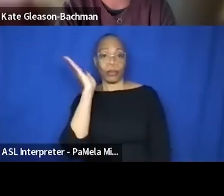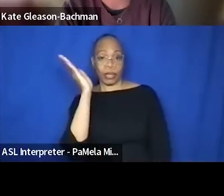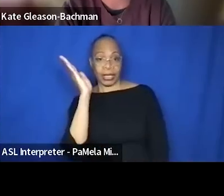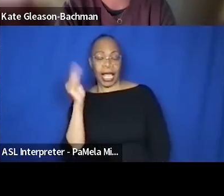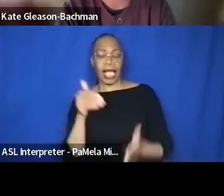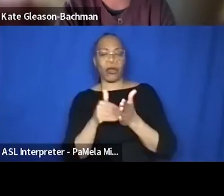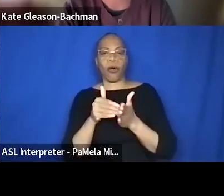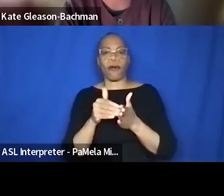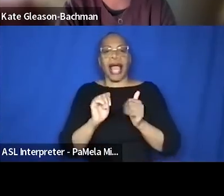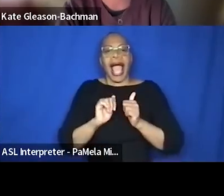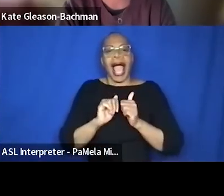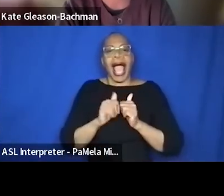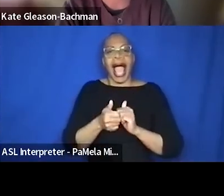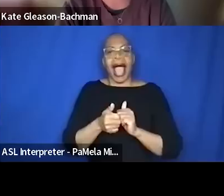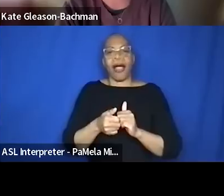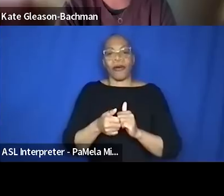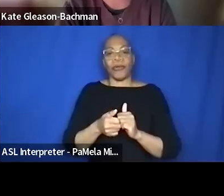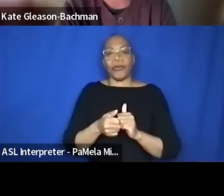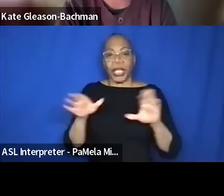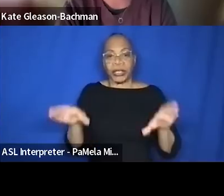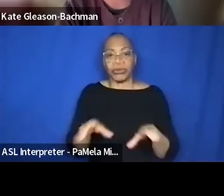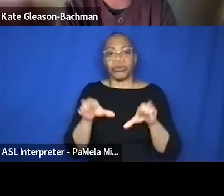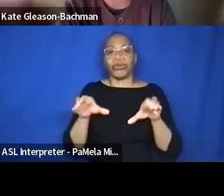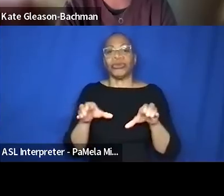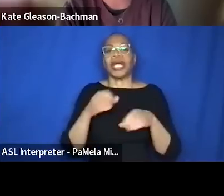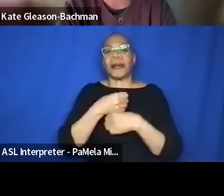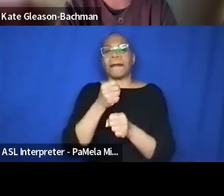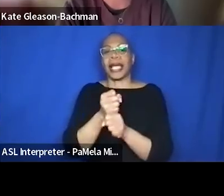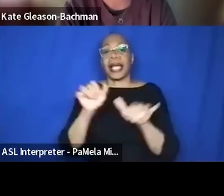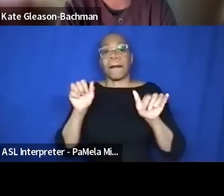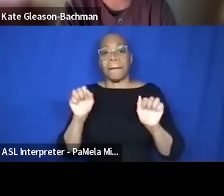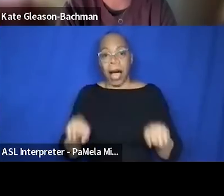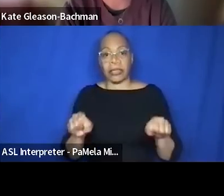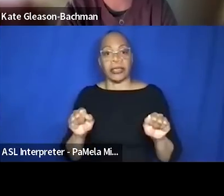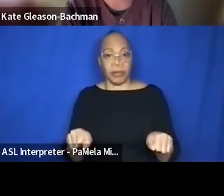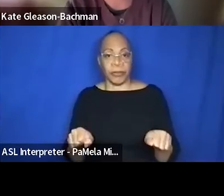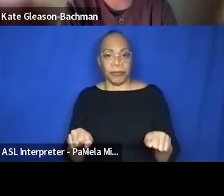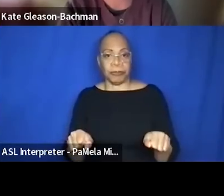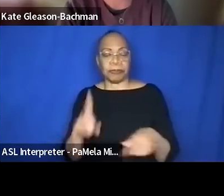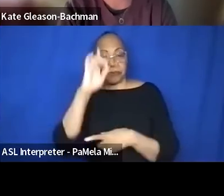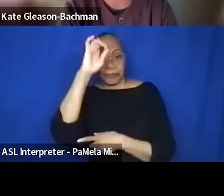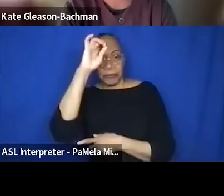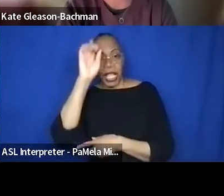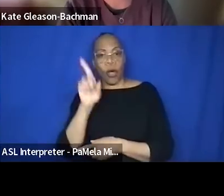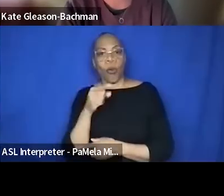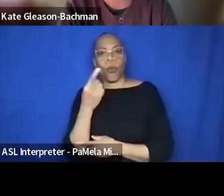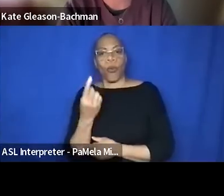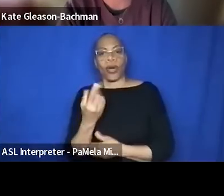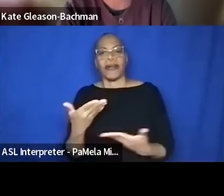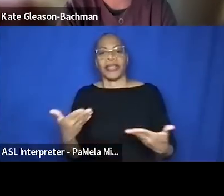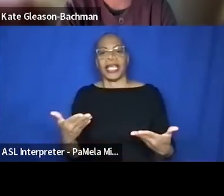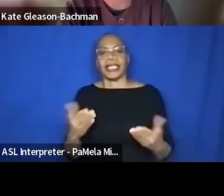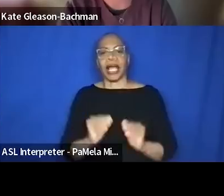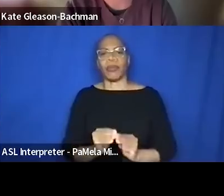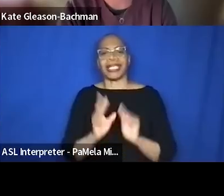on how they make this possible. And I think one of the things that has been clearly evident, and I